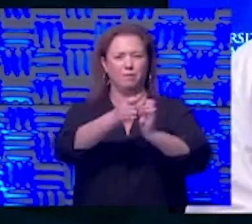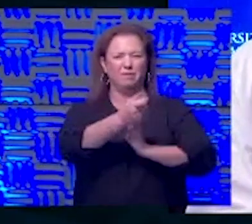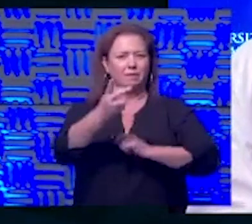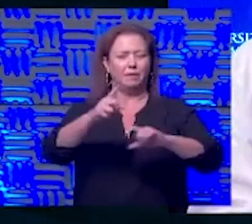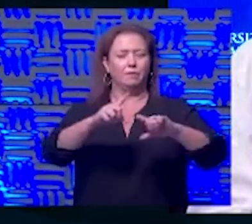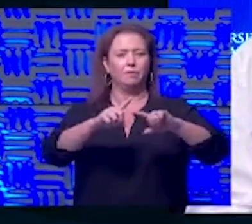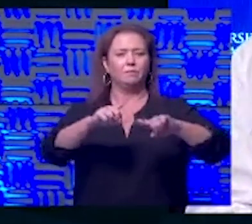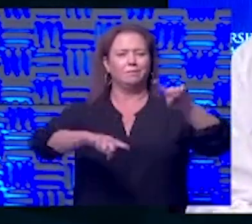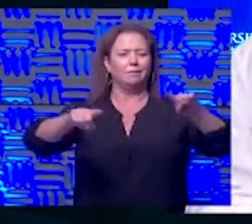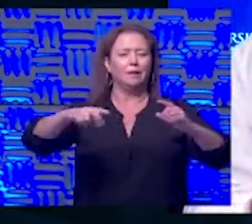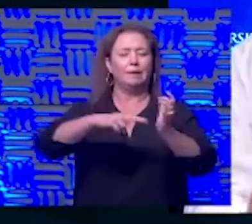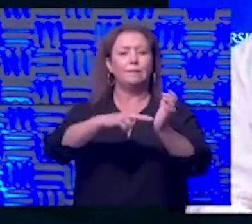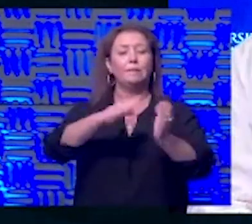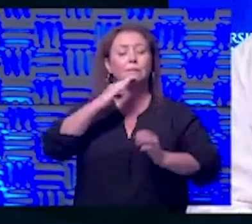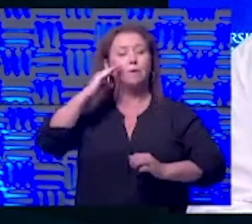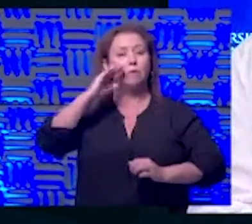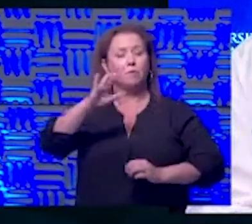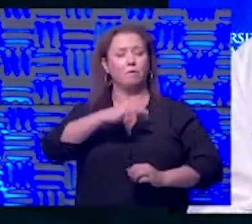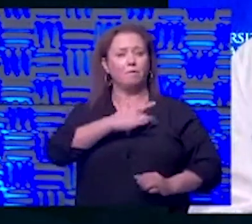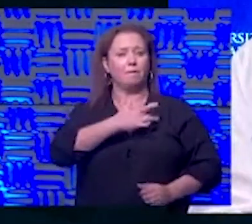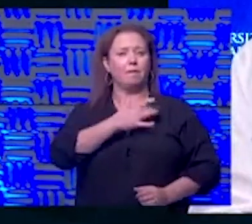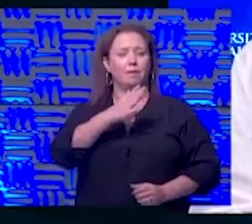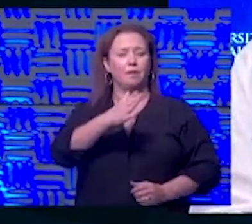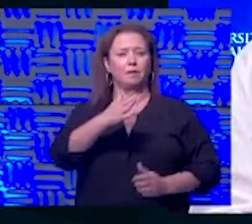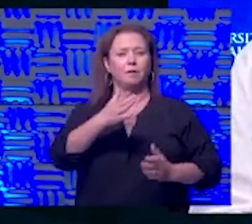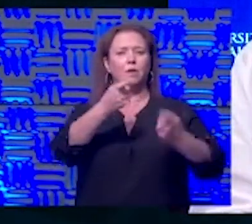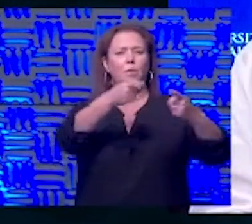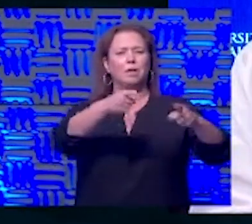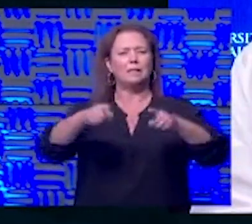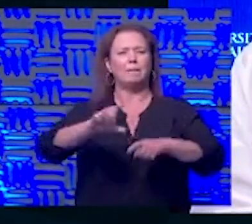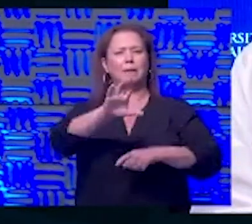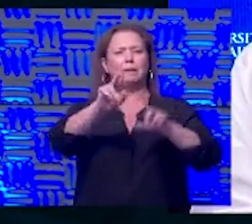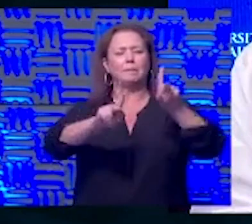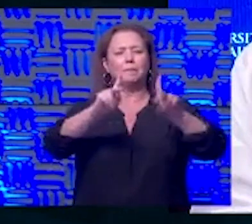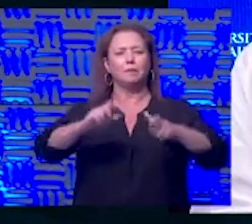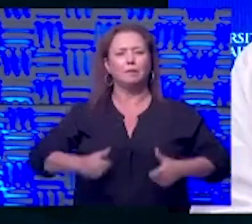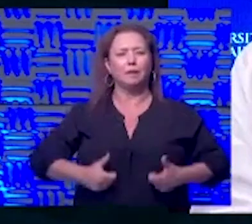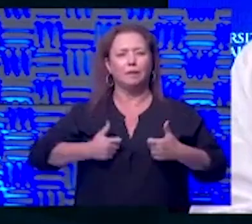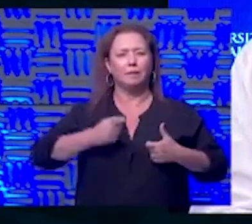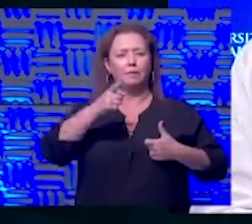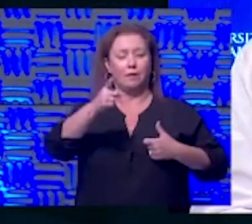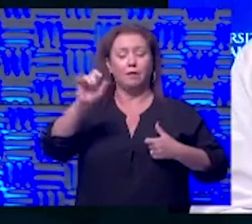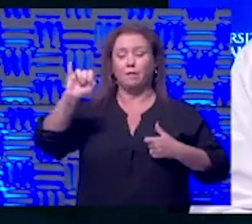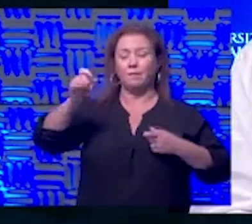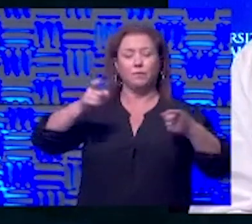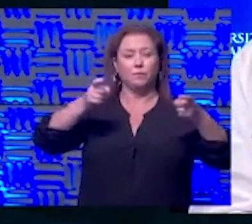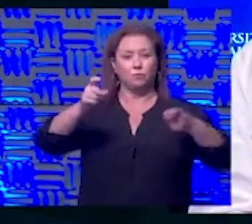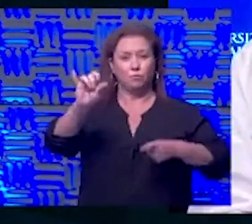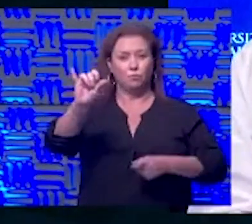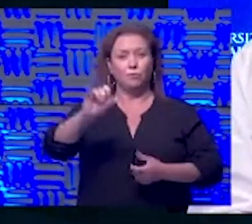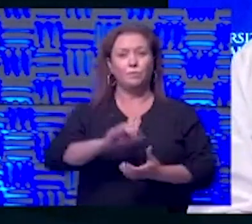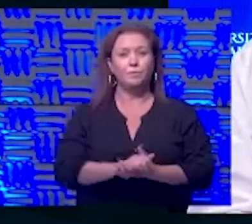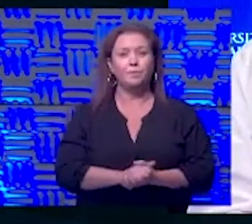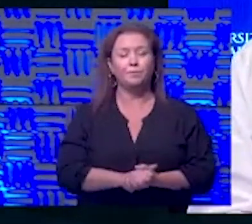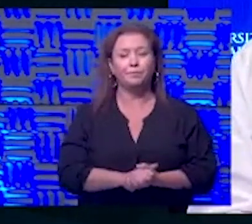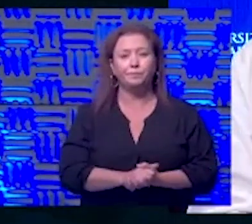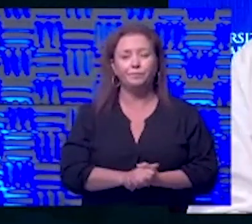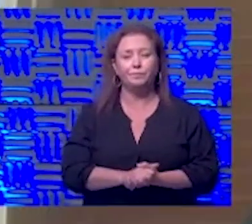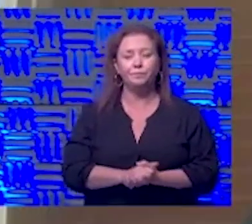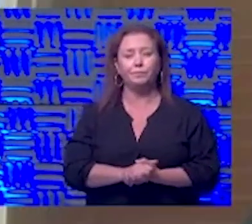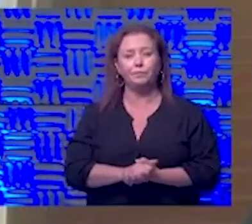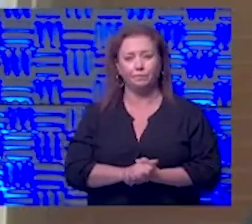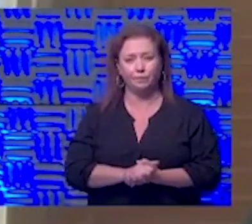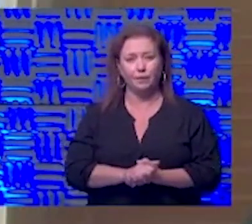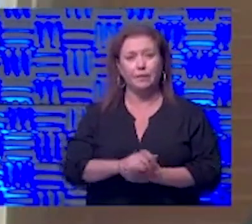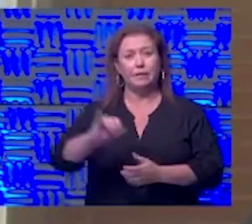different nursing homes, so what's your sense of how the mood is for the folks who are there, as well as infection control? I think